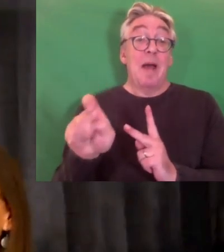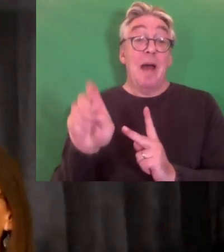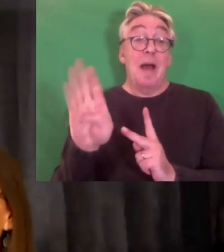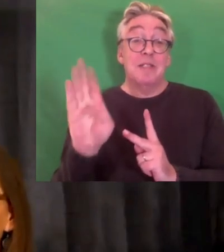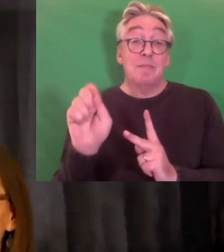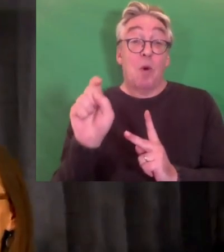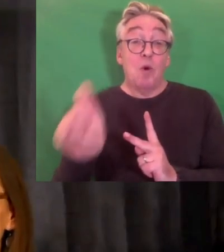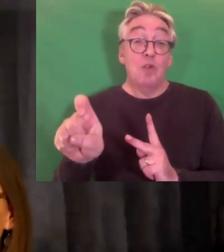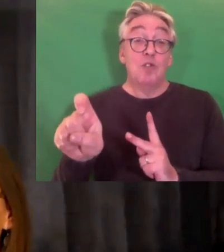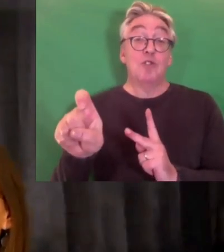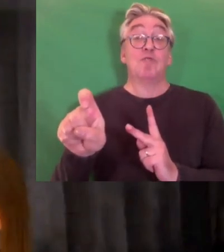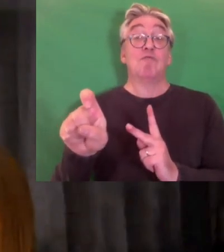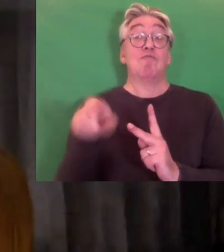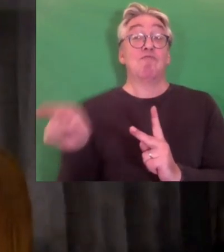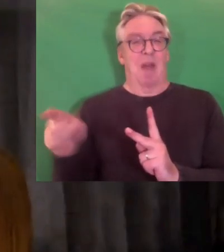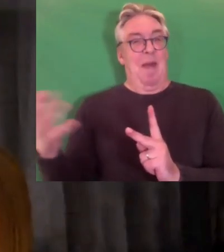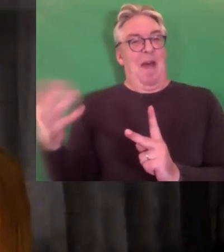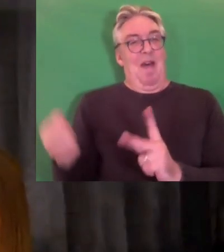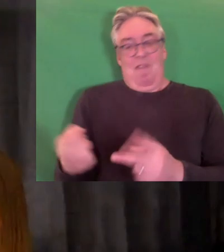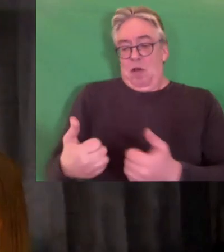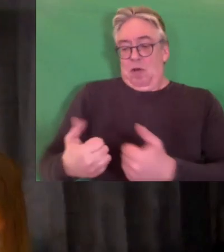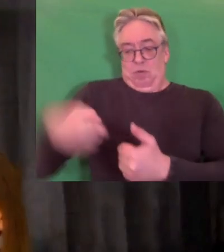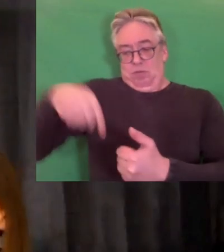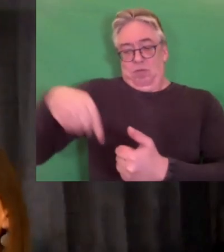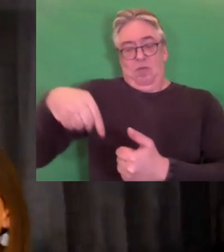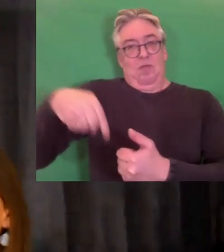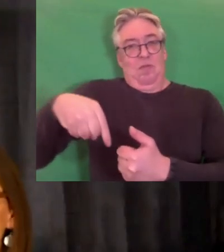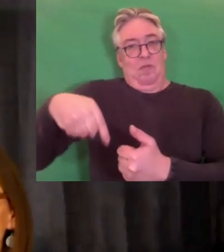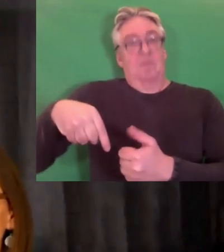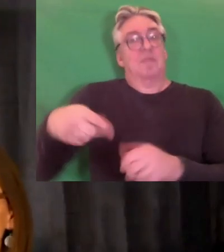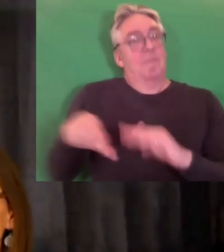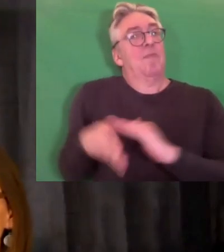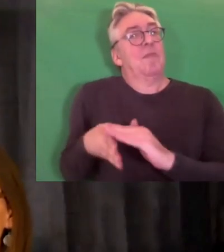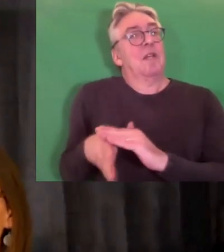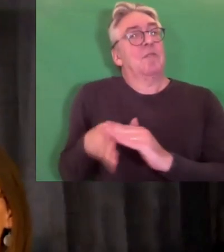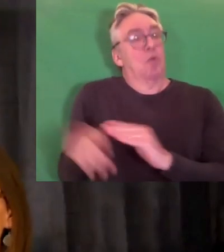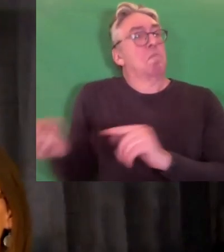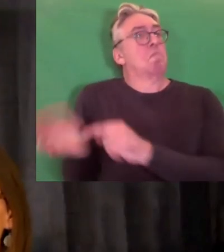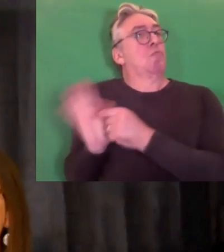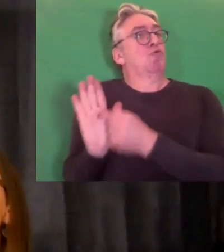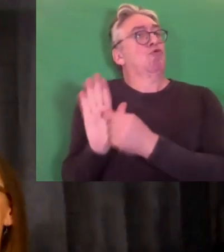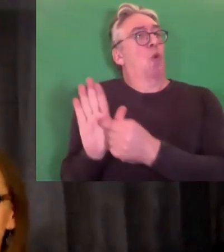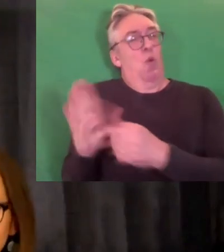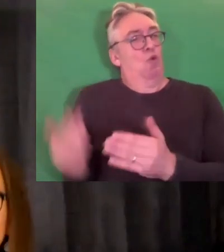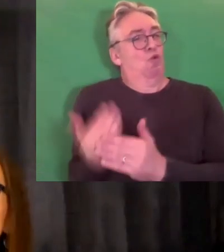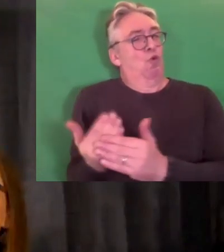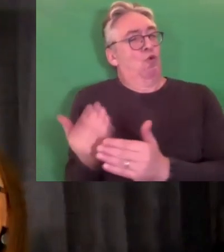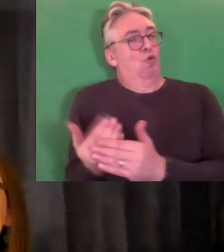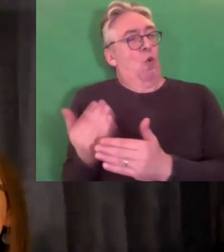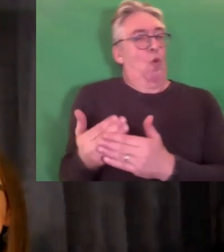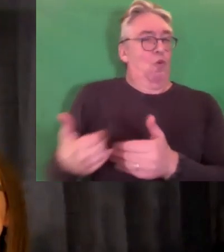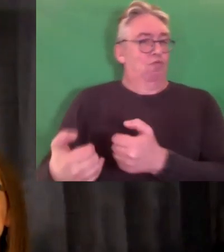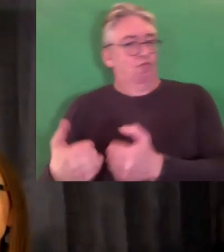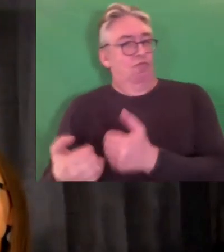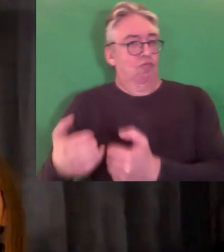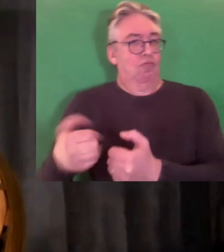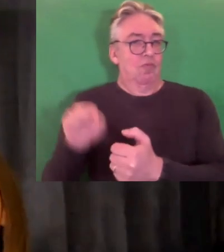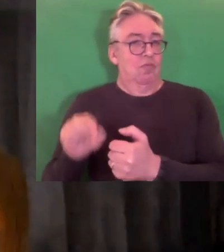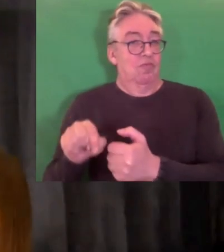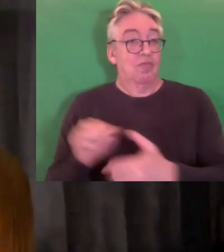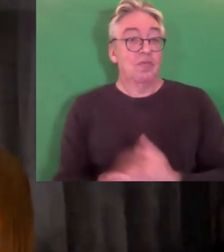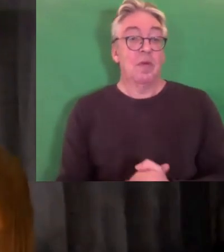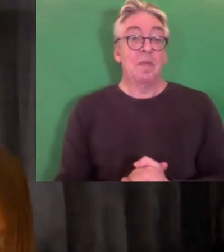they have. Yeah, what they are working on basically right now. And then we have some specials to lighten up the mood, because